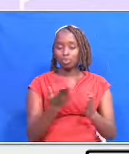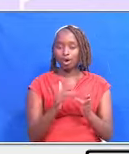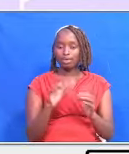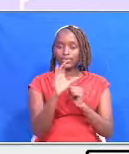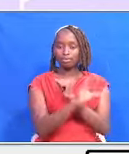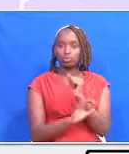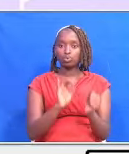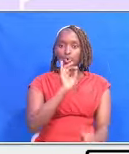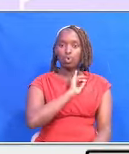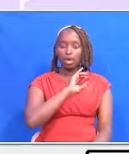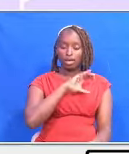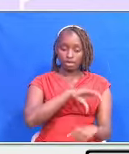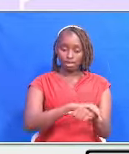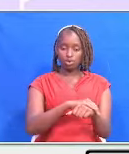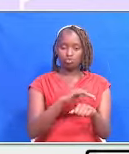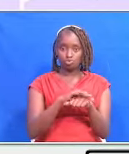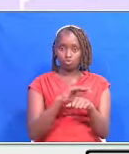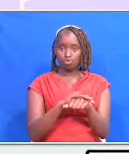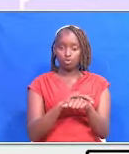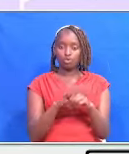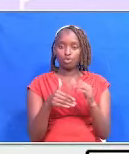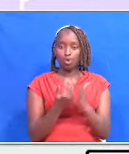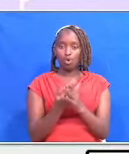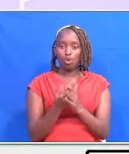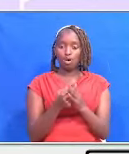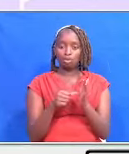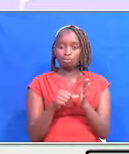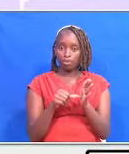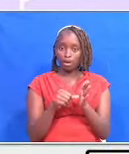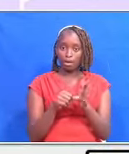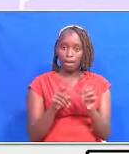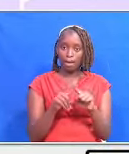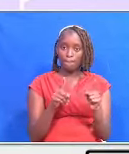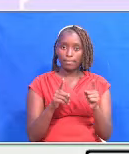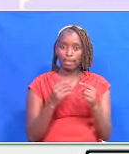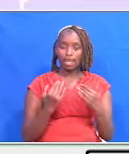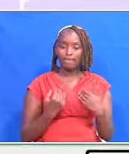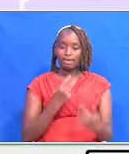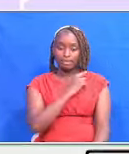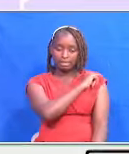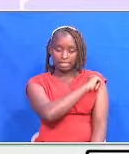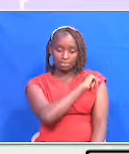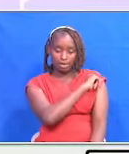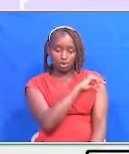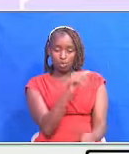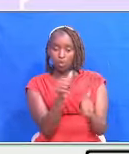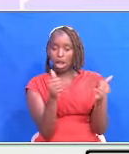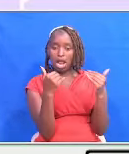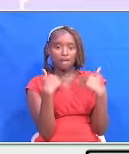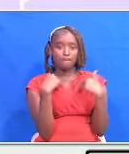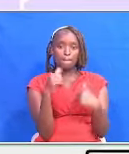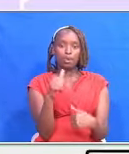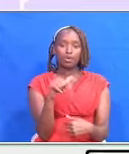their diagnosis right. What we are not getting right is the treatment. And you see, you can